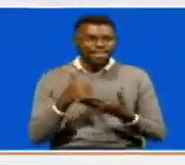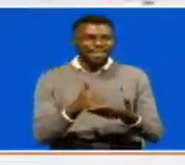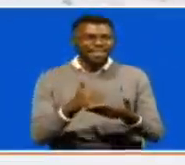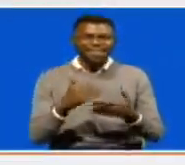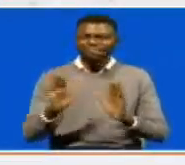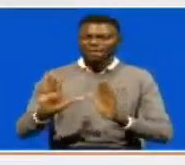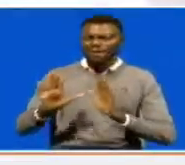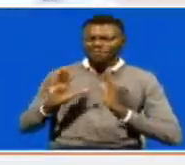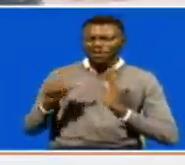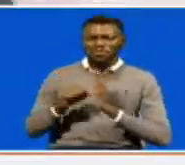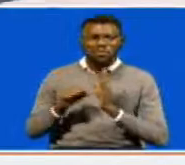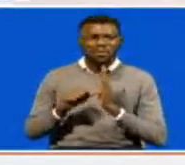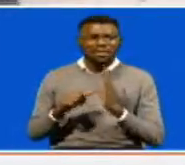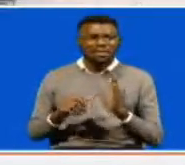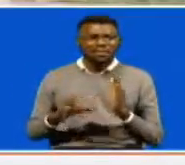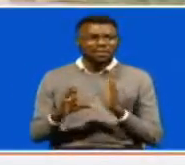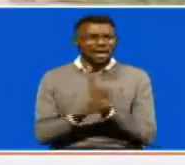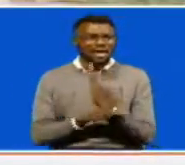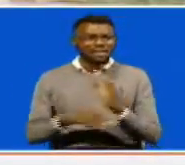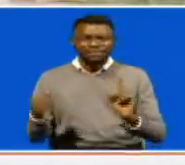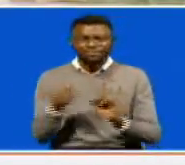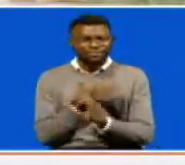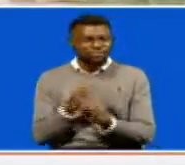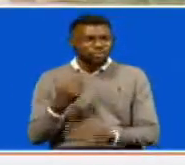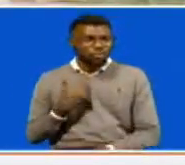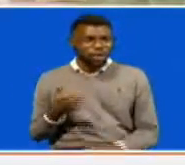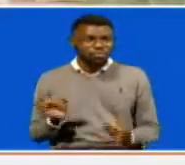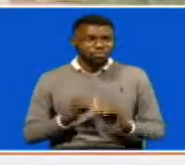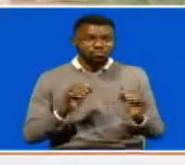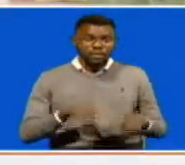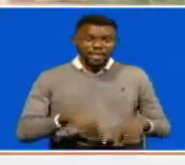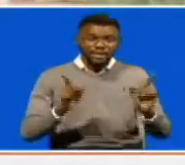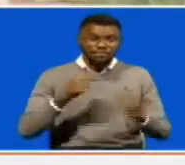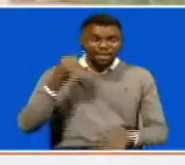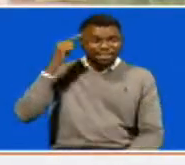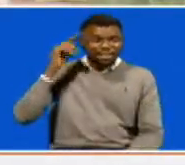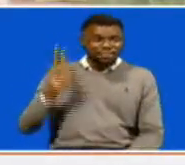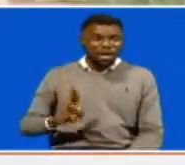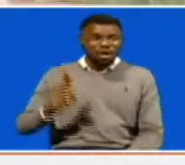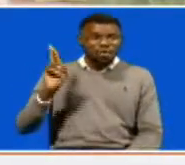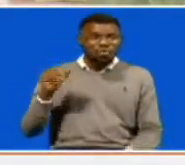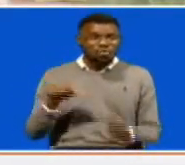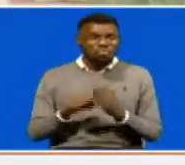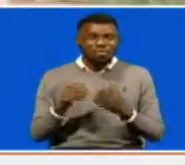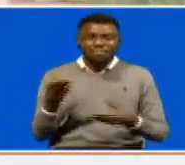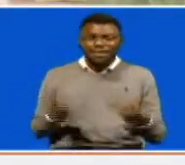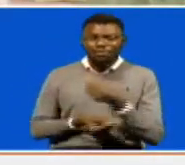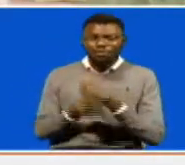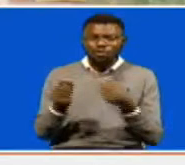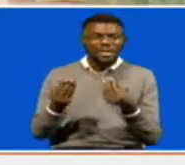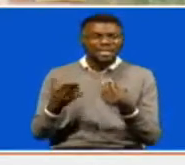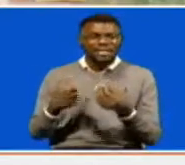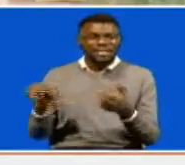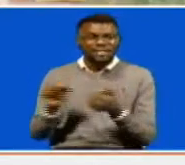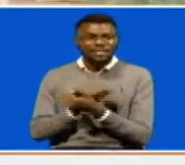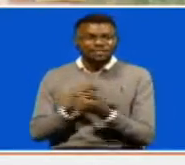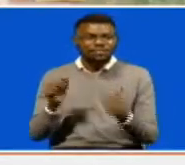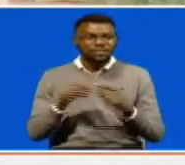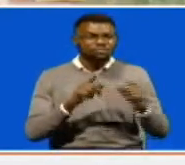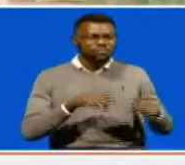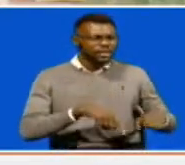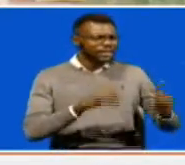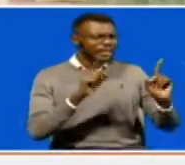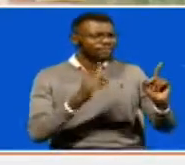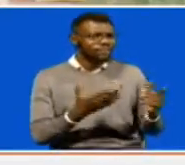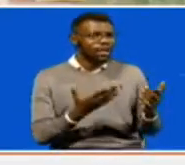situation where the country slides into anarchy. If they think that Uhuru is causing economic sabotage, and they think he is the one